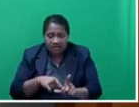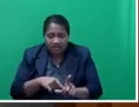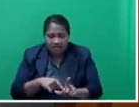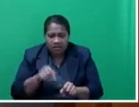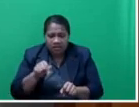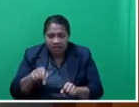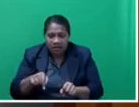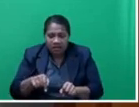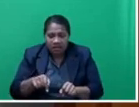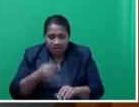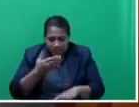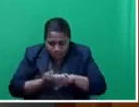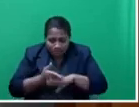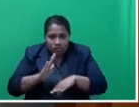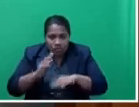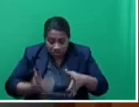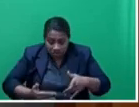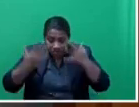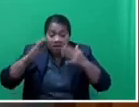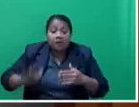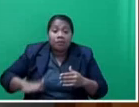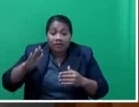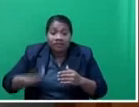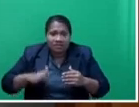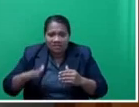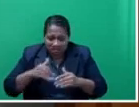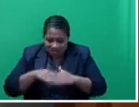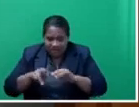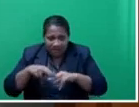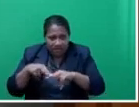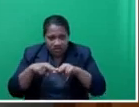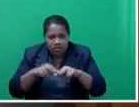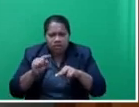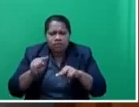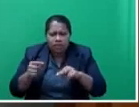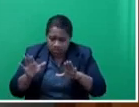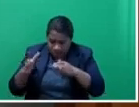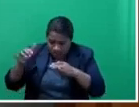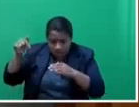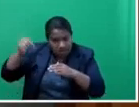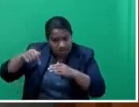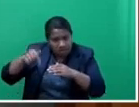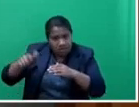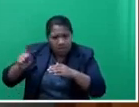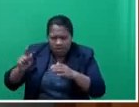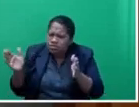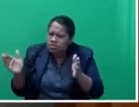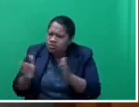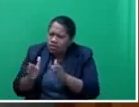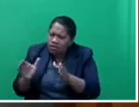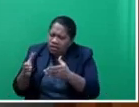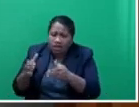recent statistic on our poverty rate in Fiji. But this unit, Honorable Speaker, is a very small unit